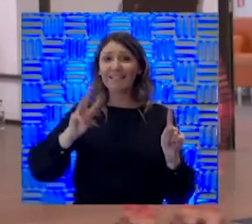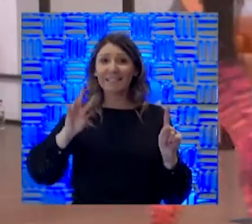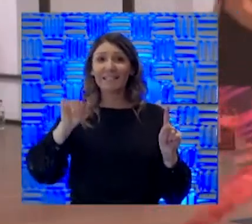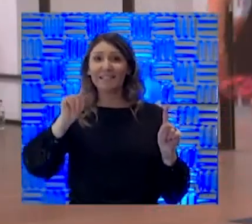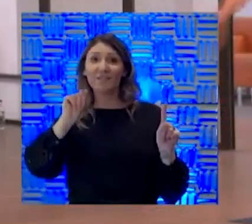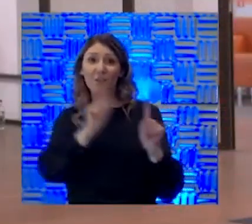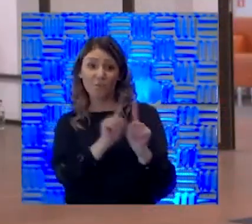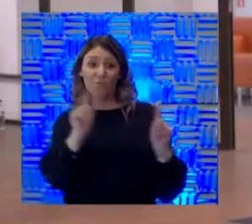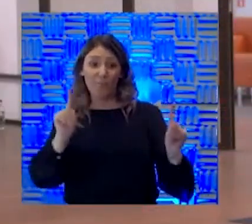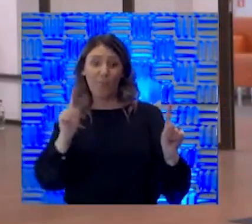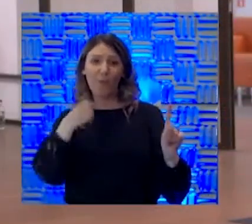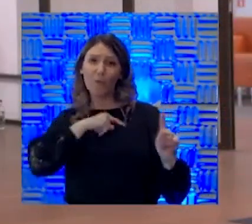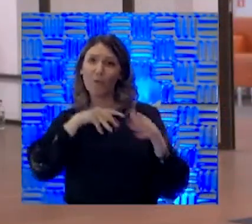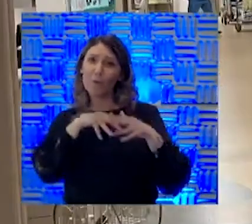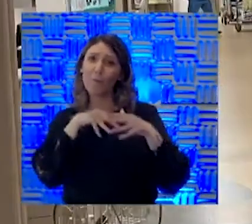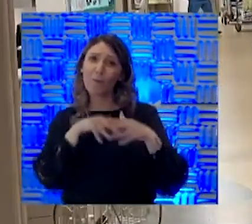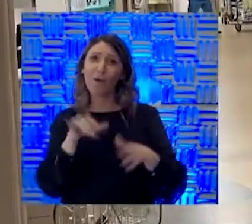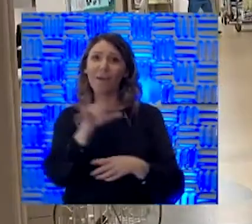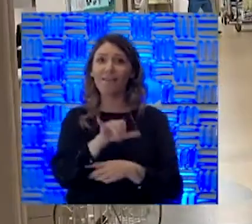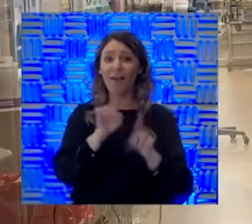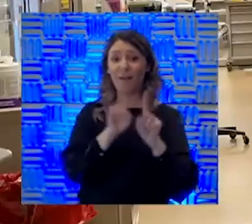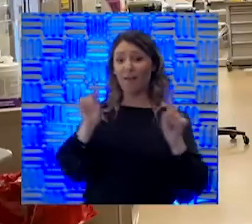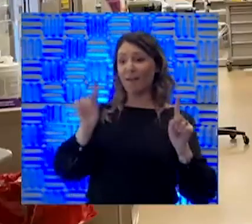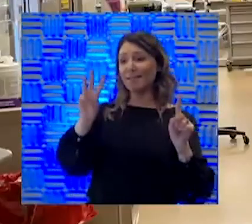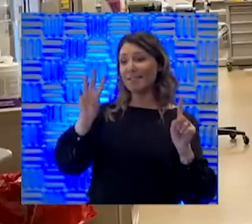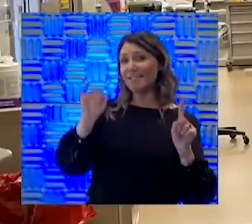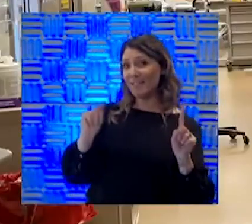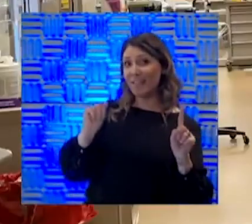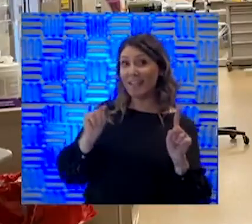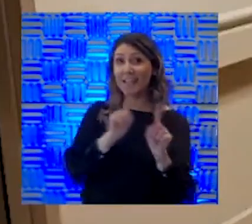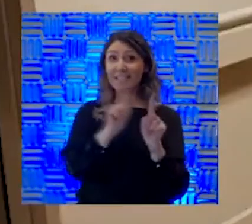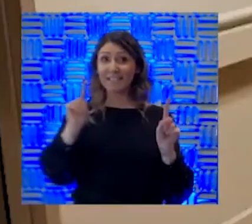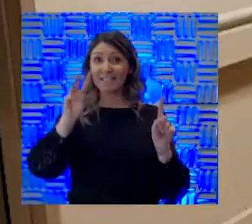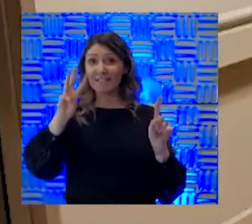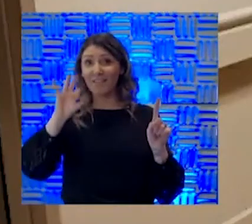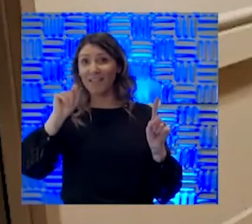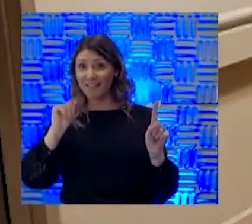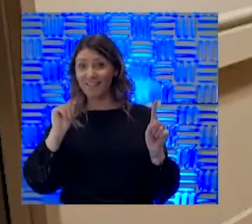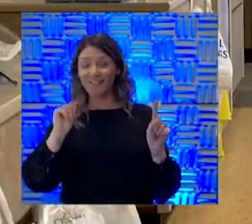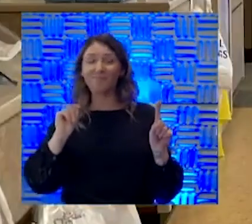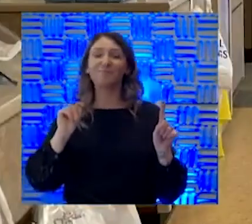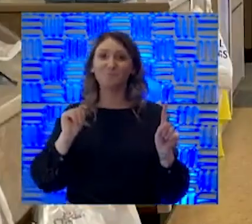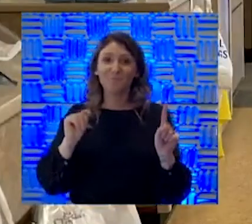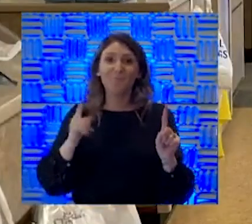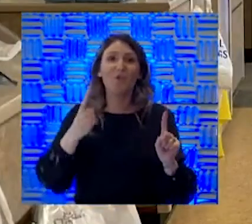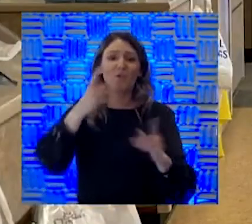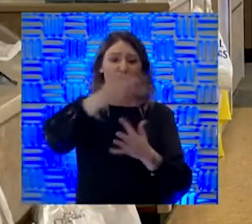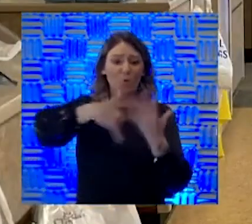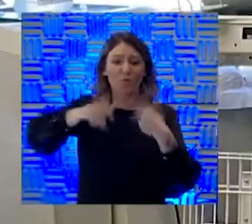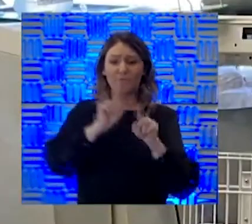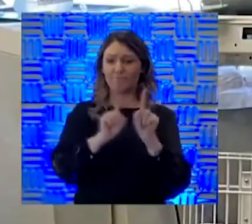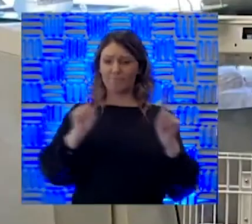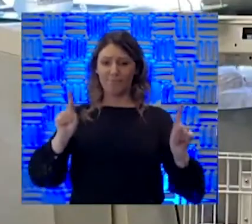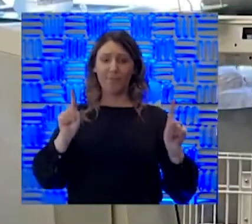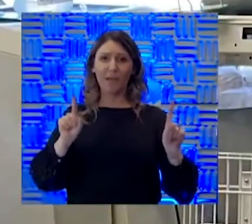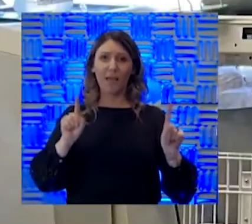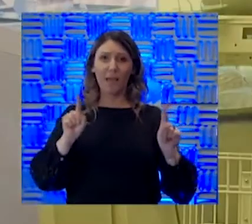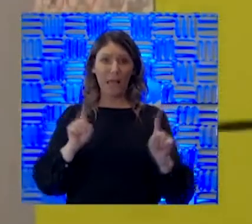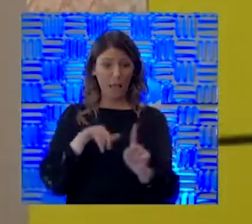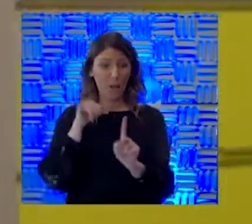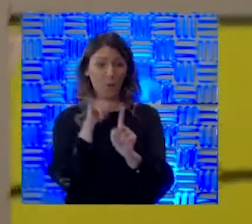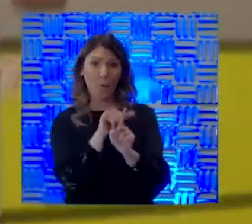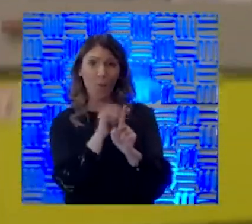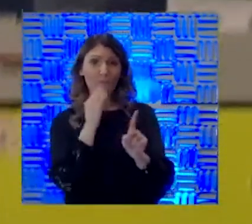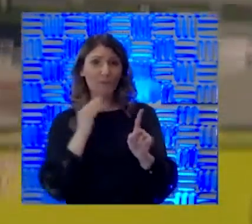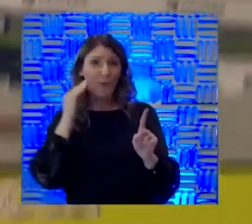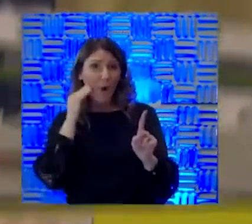feet. Now we gon' party like 6 feet. 6 feet. 6 feet. 6 feet. 6 feet. 6 feet. Social distancing. Quarantine.